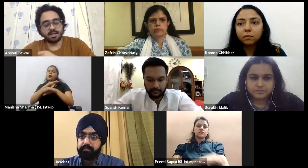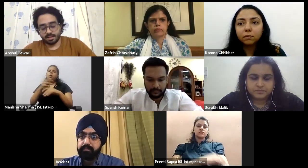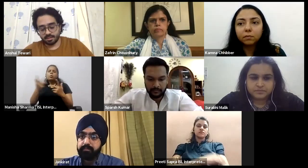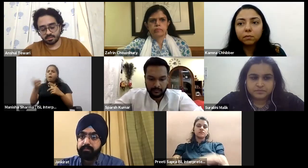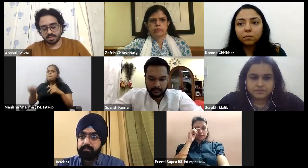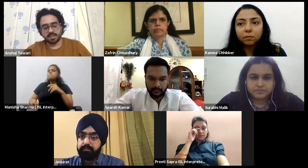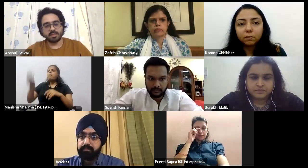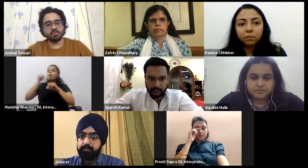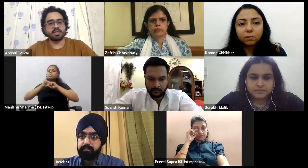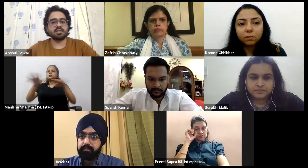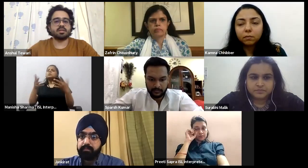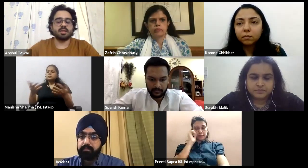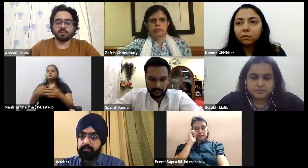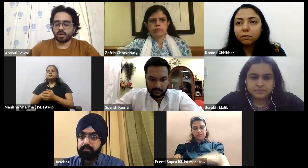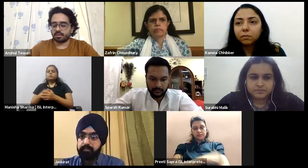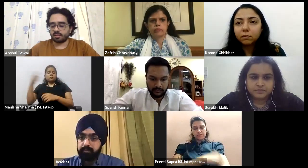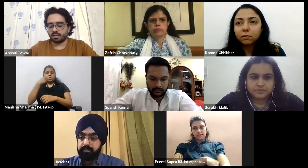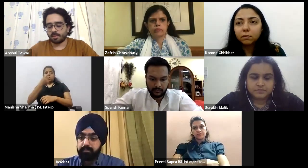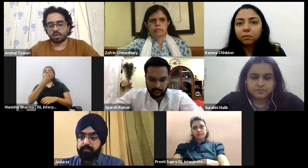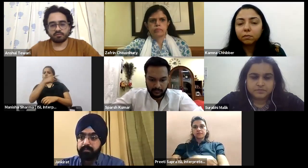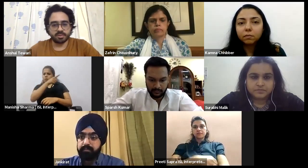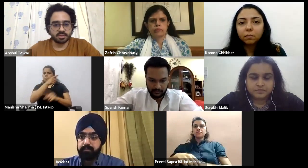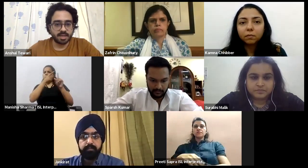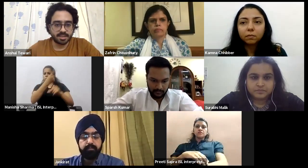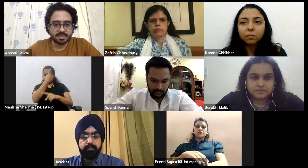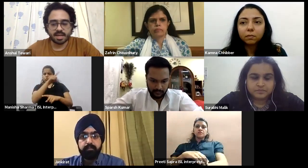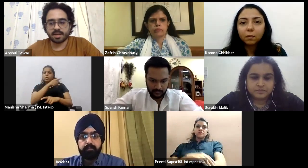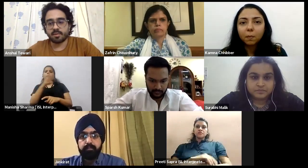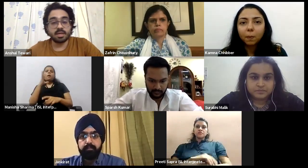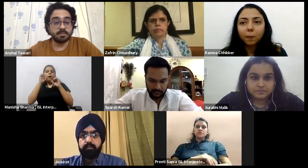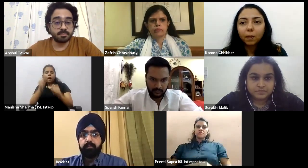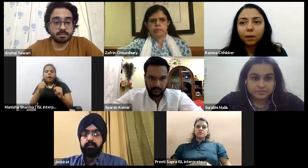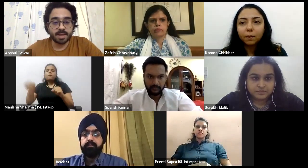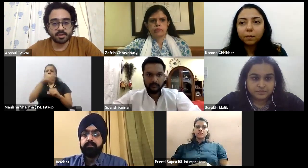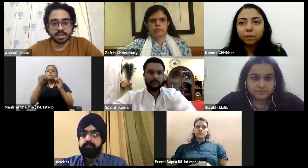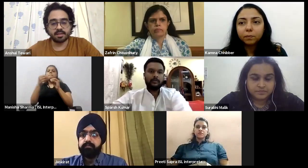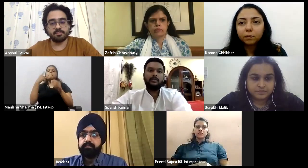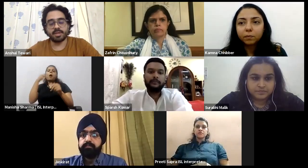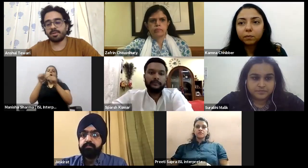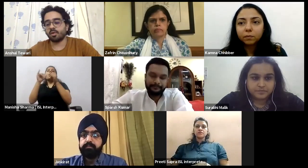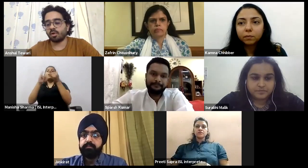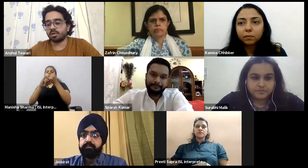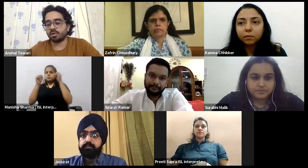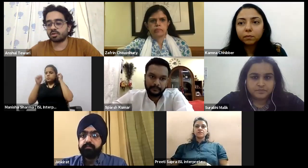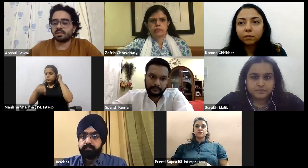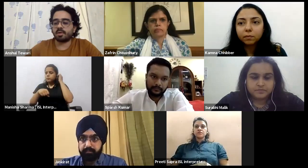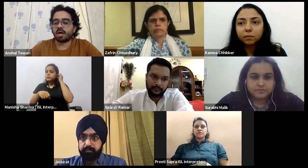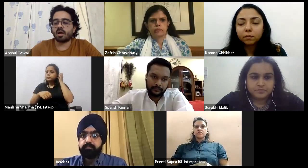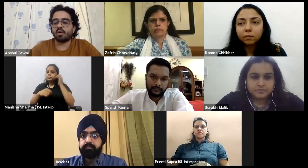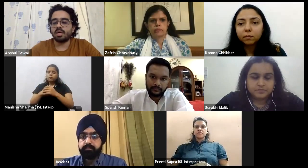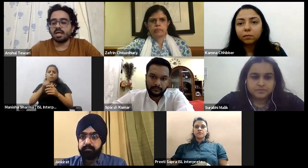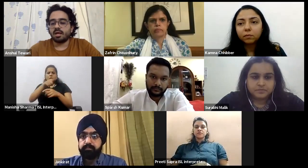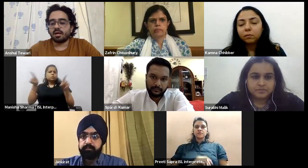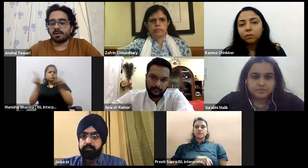Yes, and Jaskirat, I think you mentioned a great point about confirmation bias, and I will come back to that in a bit. But you also mentioned